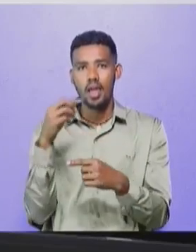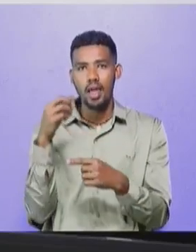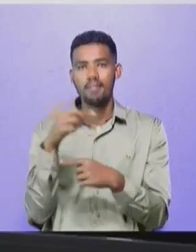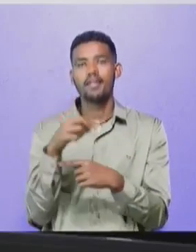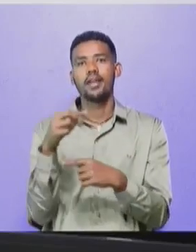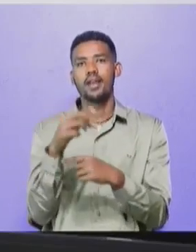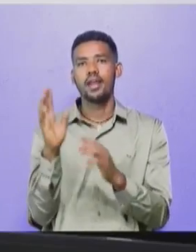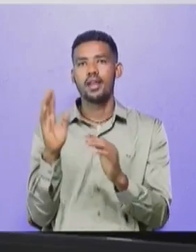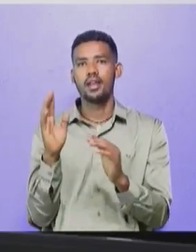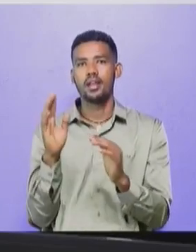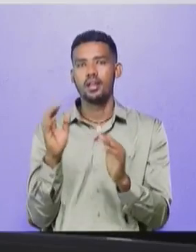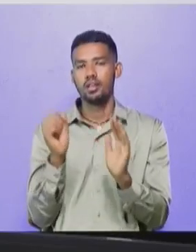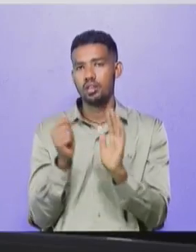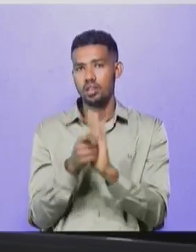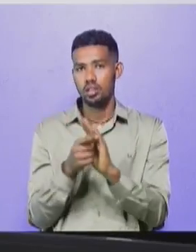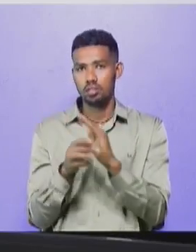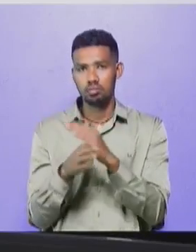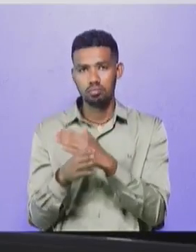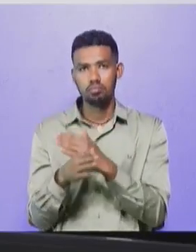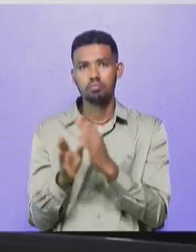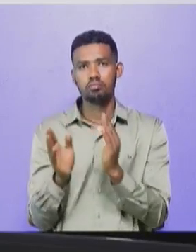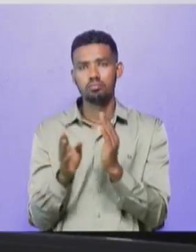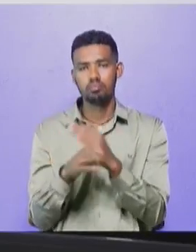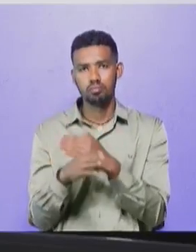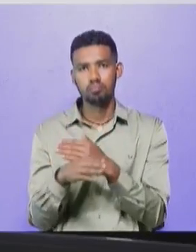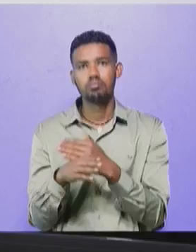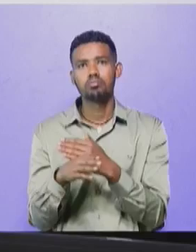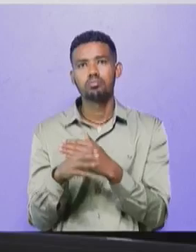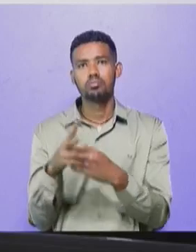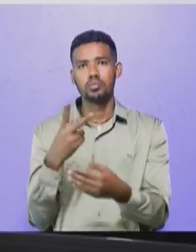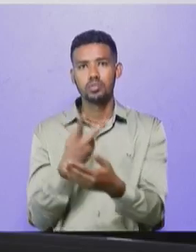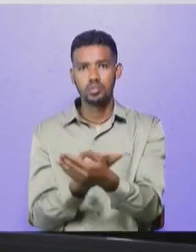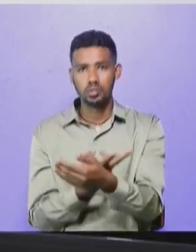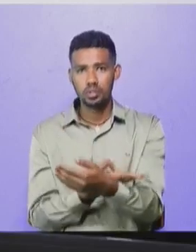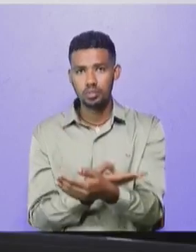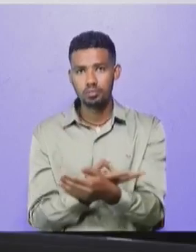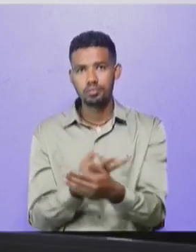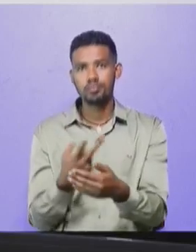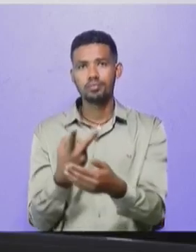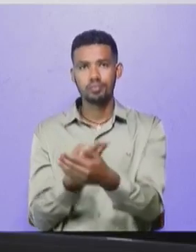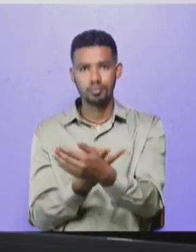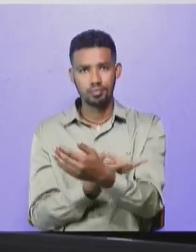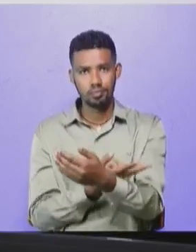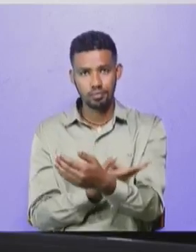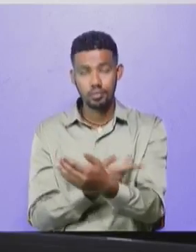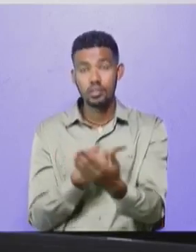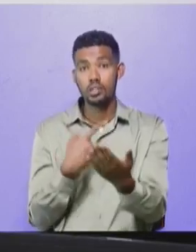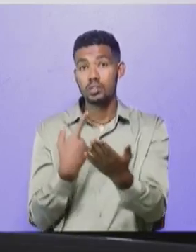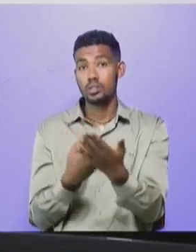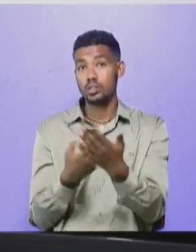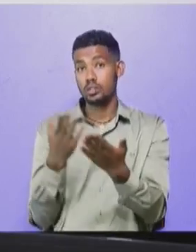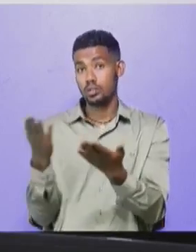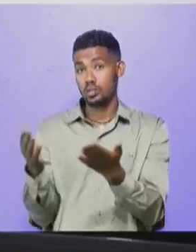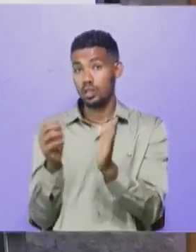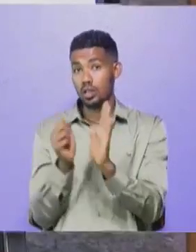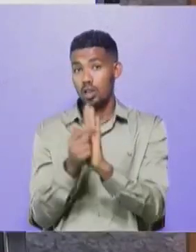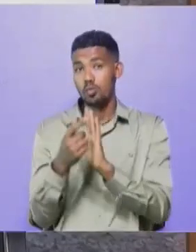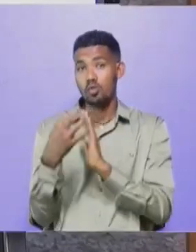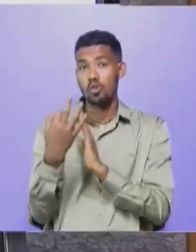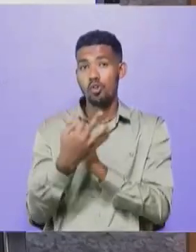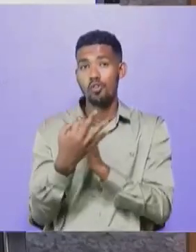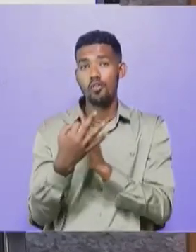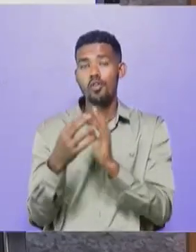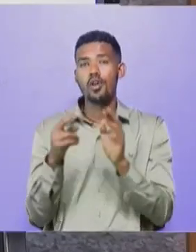fish, fish, sheep, sheep, deer, deer. These are examples of